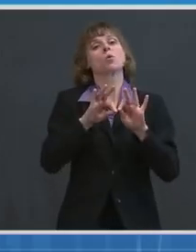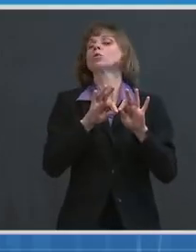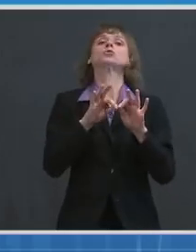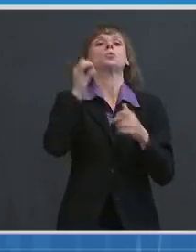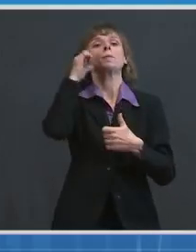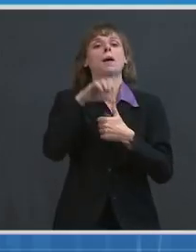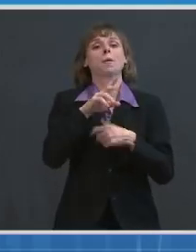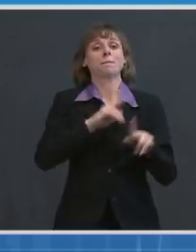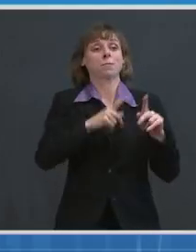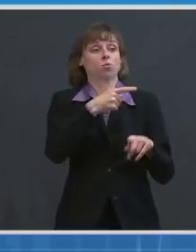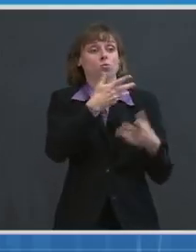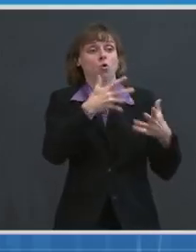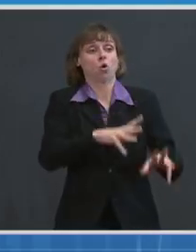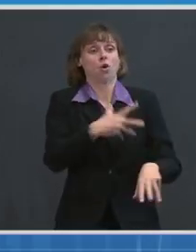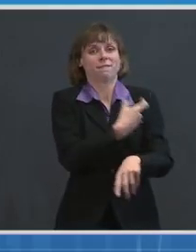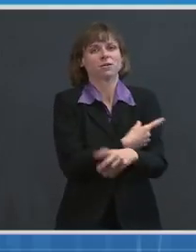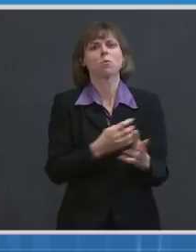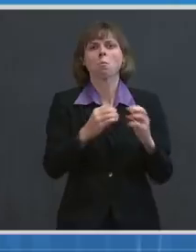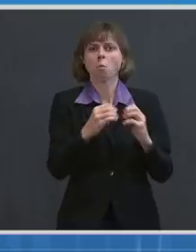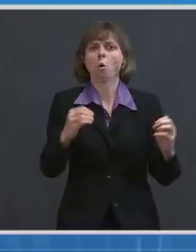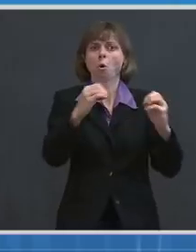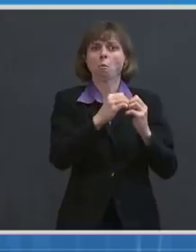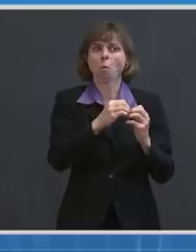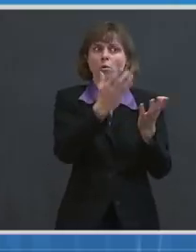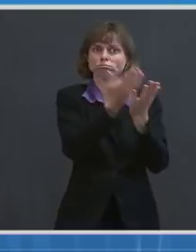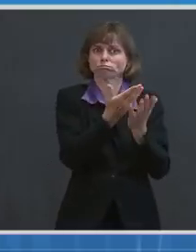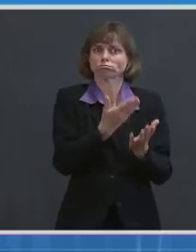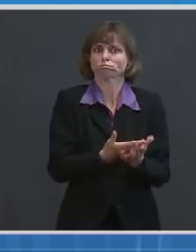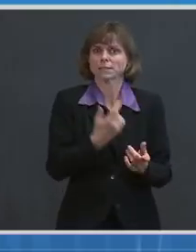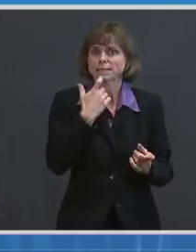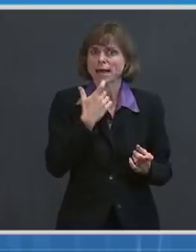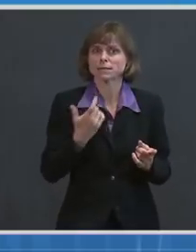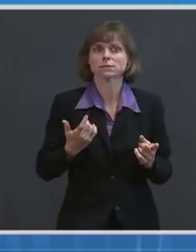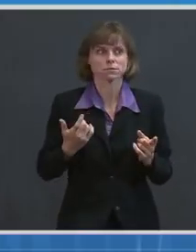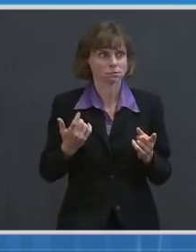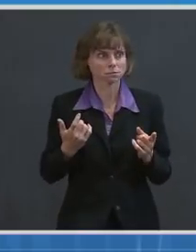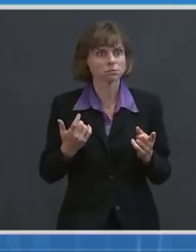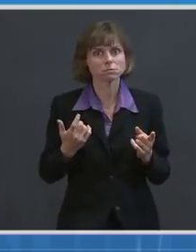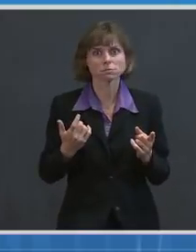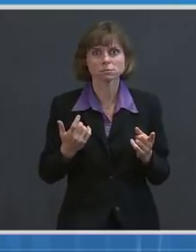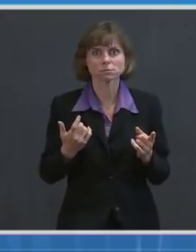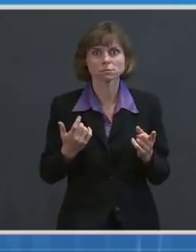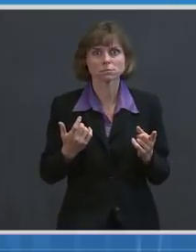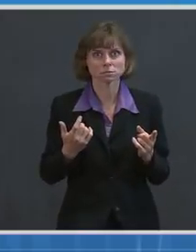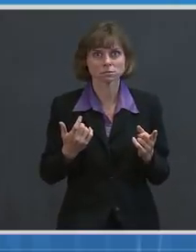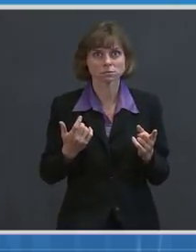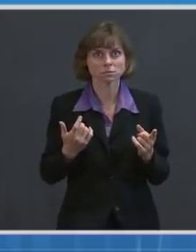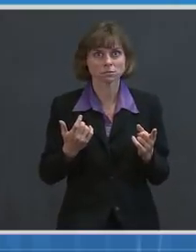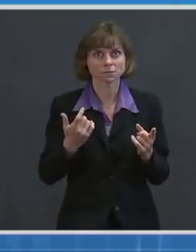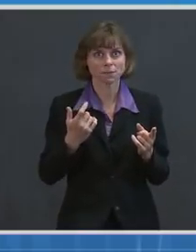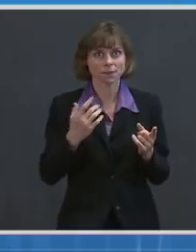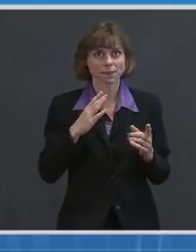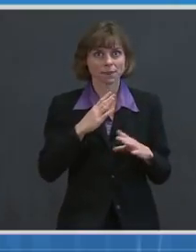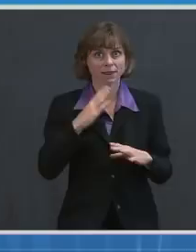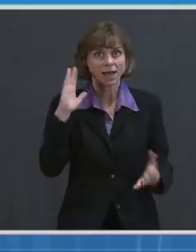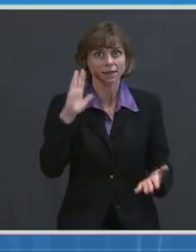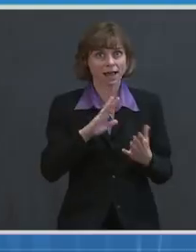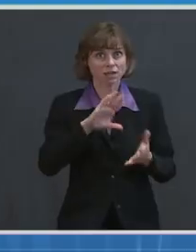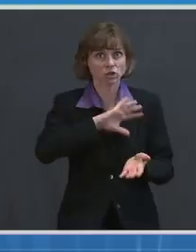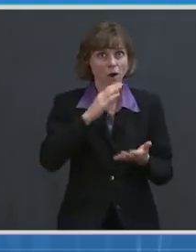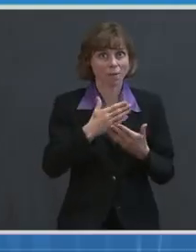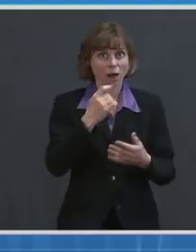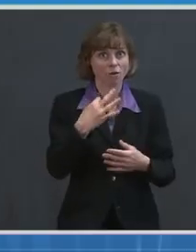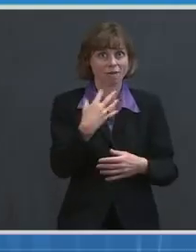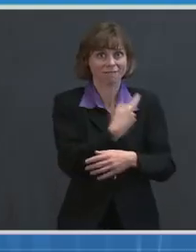there's increasing data now that suggests that they might get breakthrough infections with lesser amounts of virus, lesser amounts